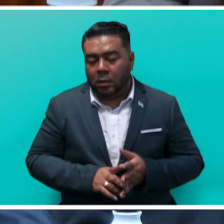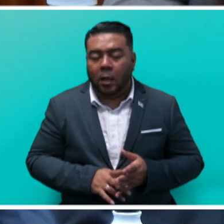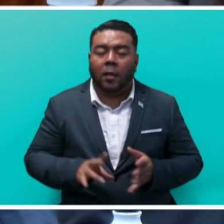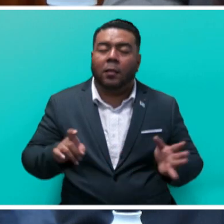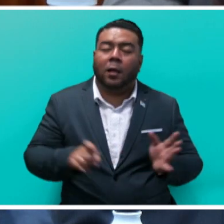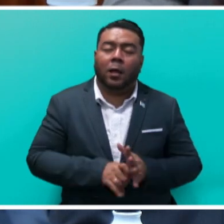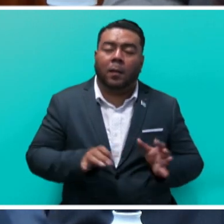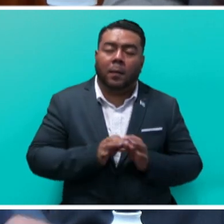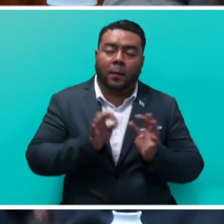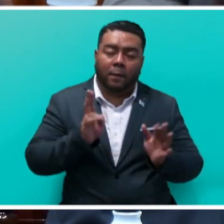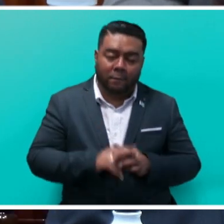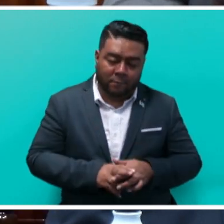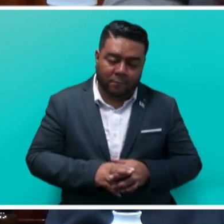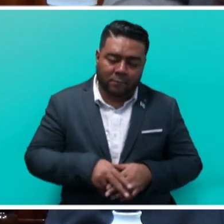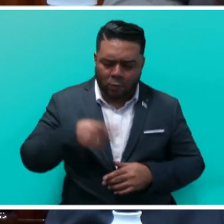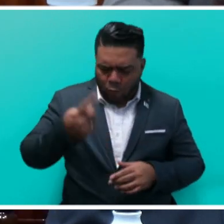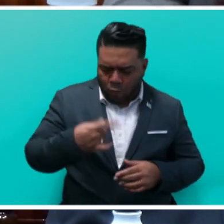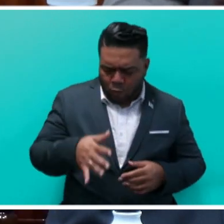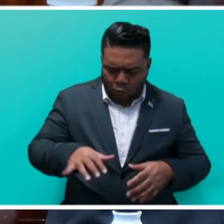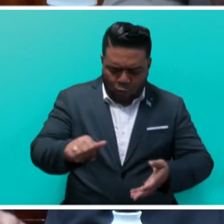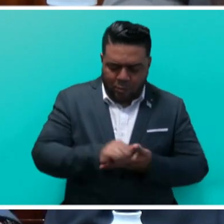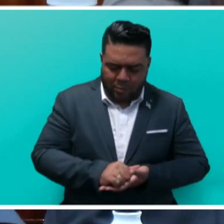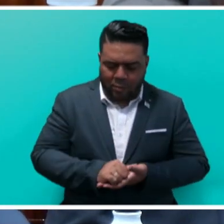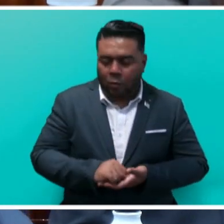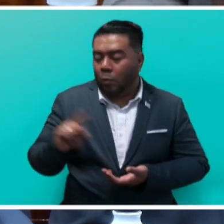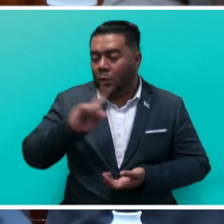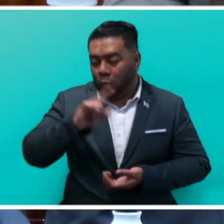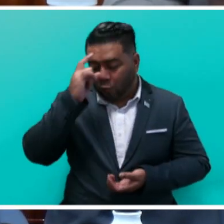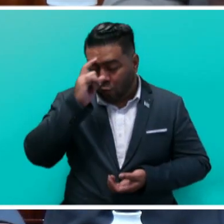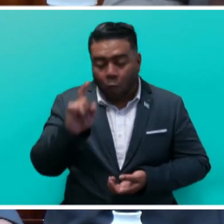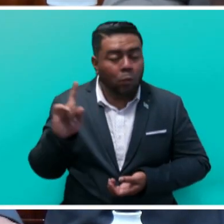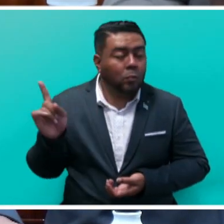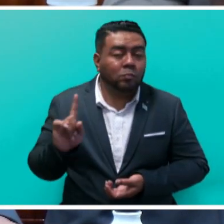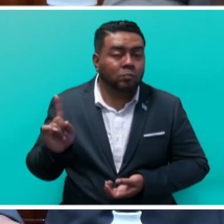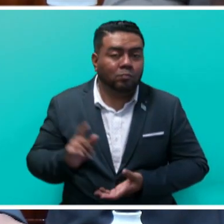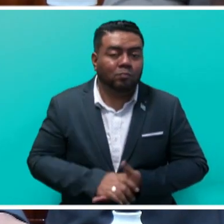Mr. Speaker, continues to maintain what we call the